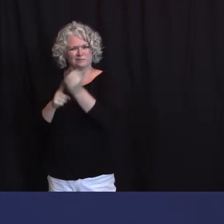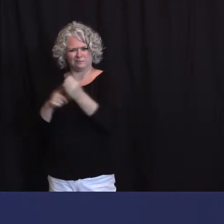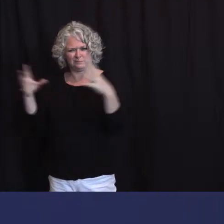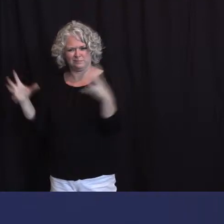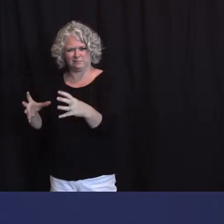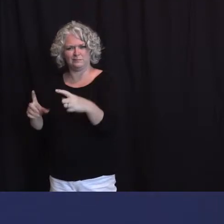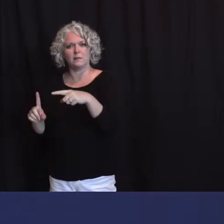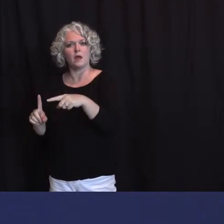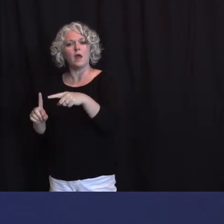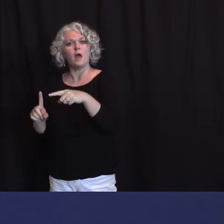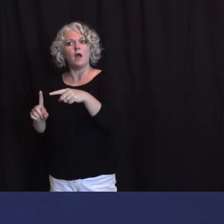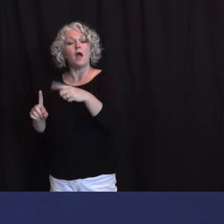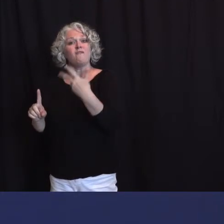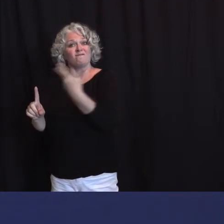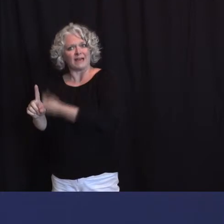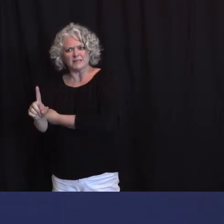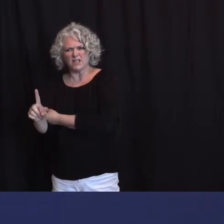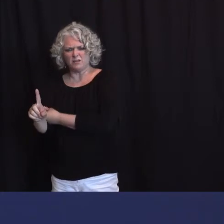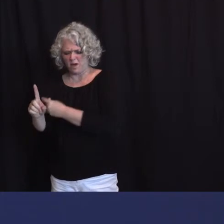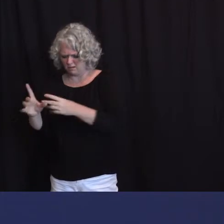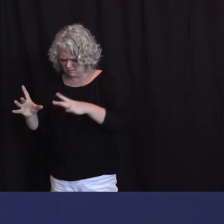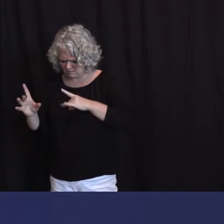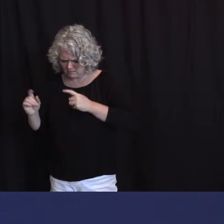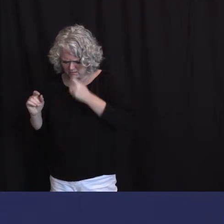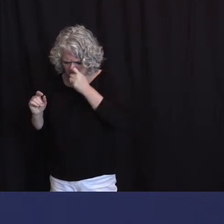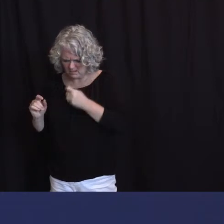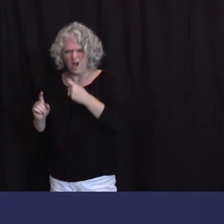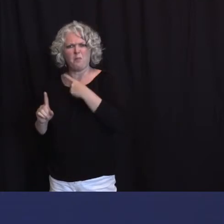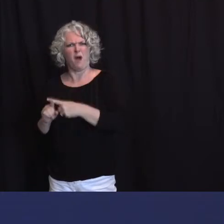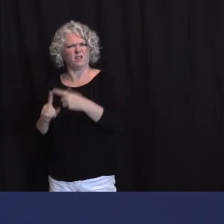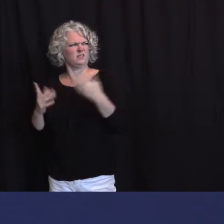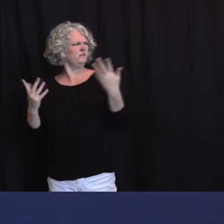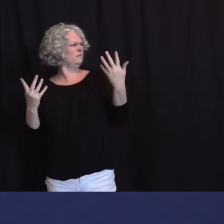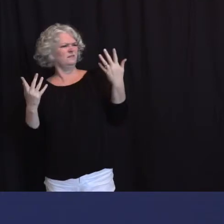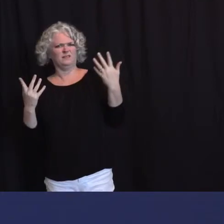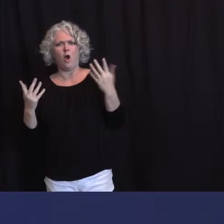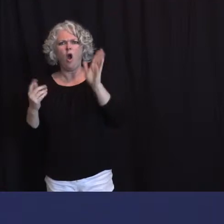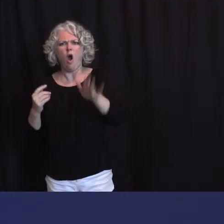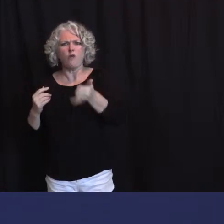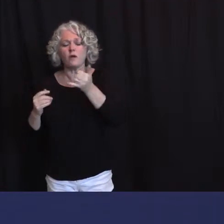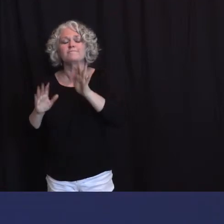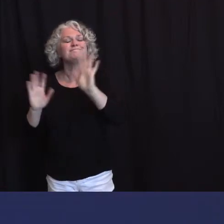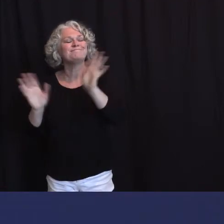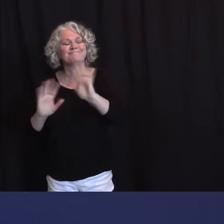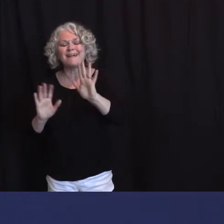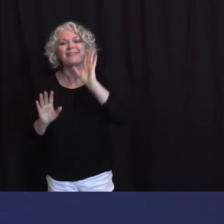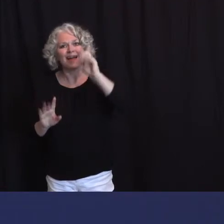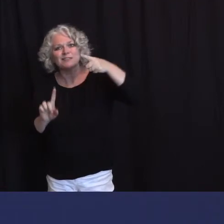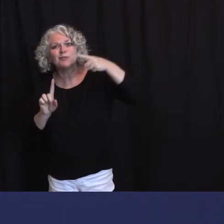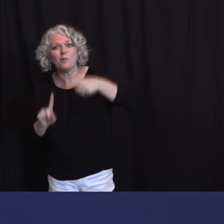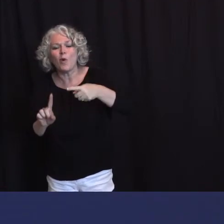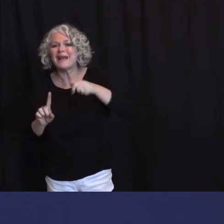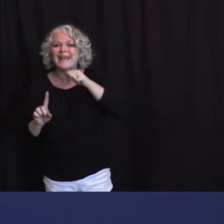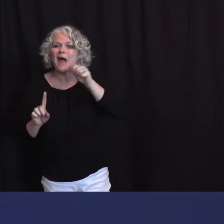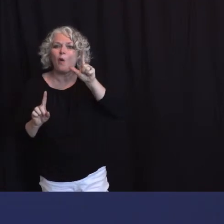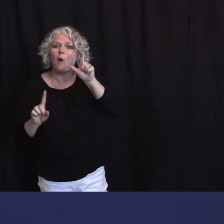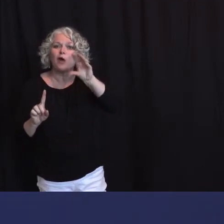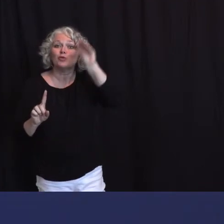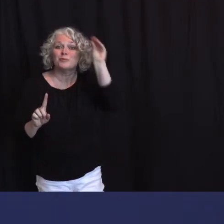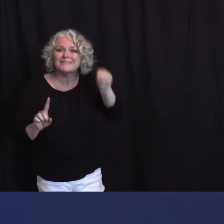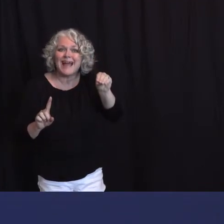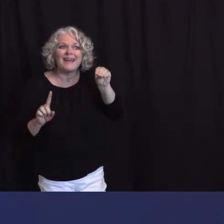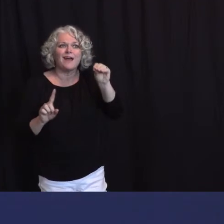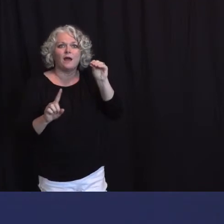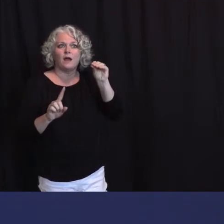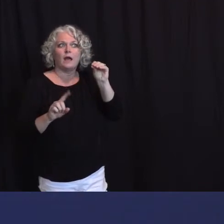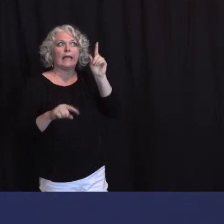it is working as the manufacturers and we have professed it would, which is 100% effective against hospitalization or